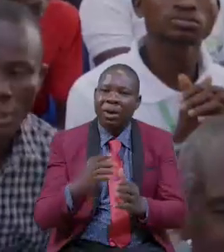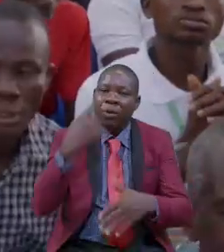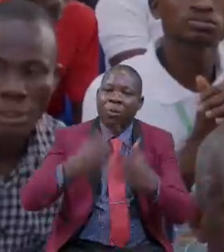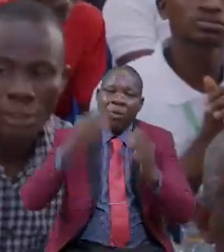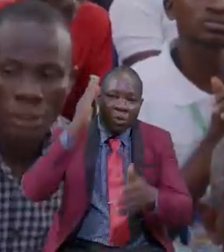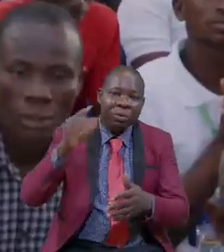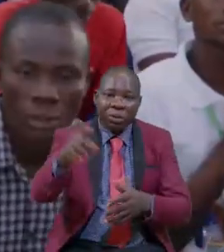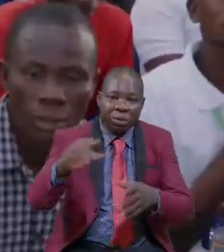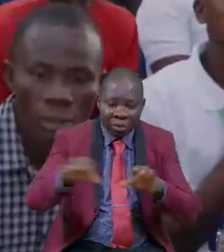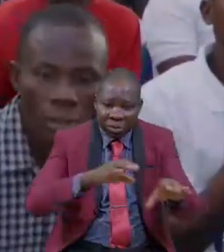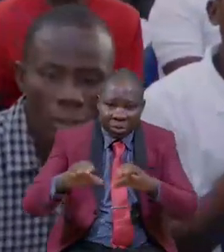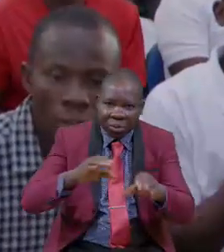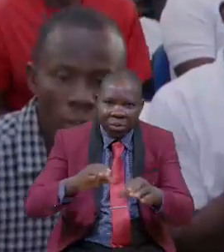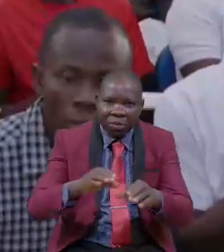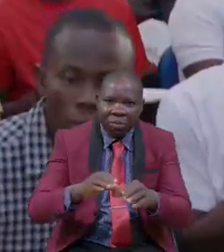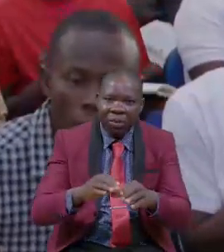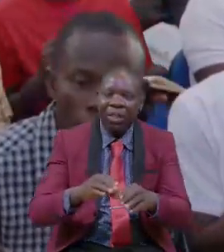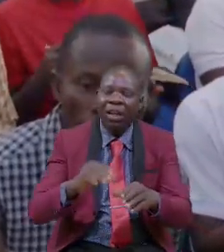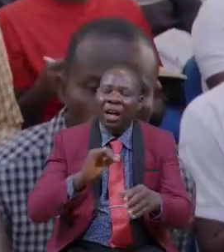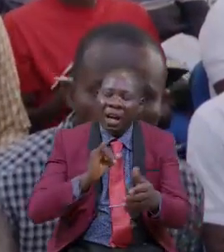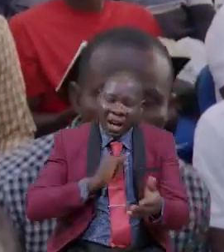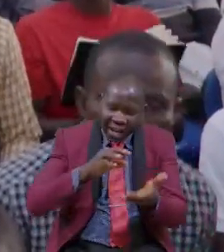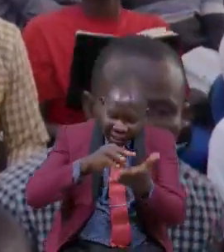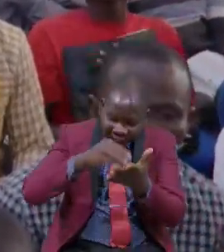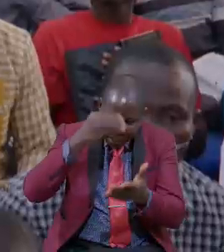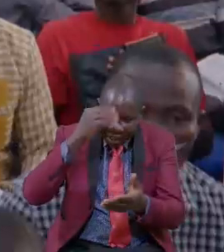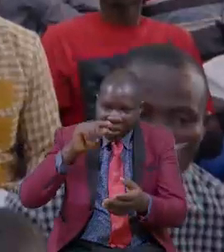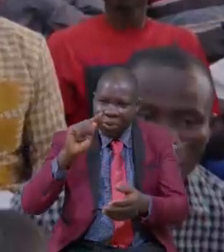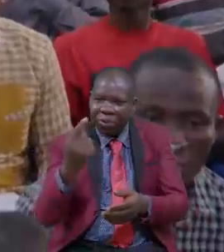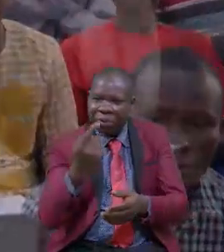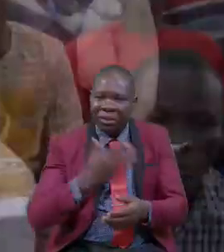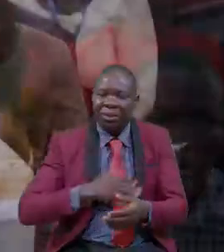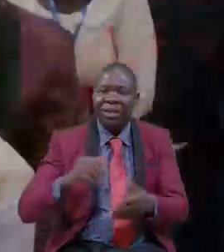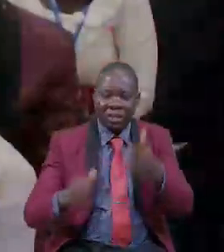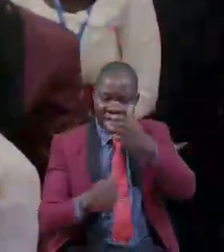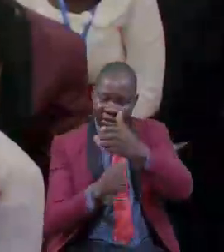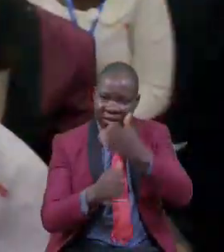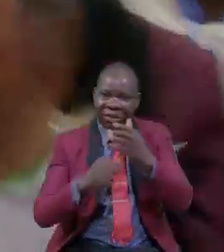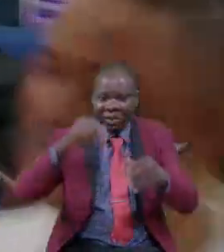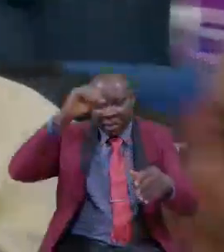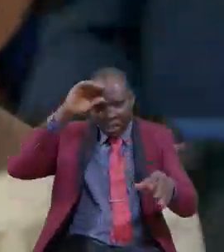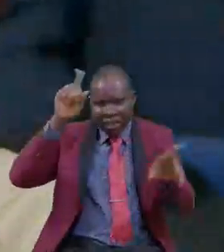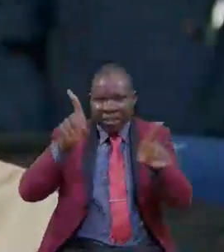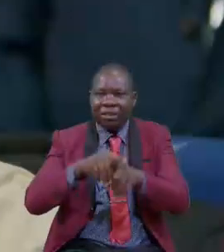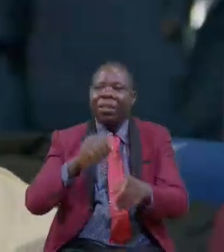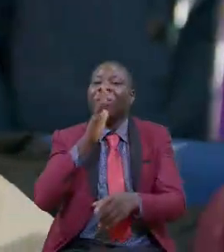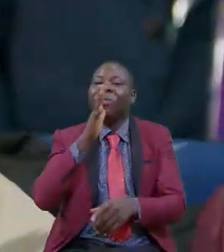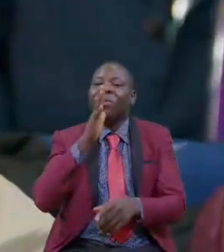Only my, you know, senior sisters, mothers in Israel, only the women, what do you